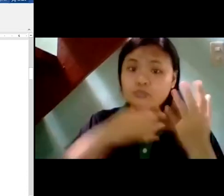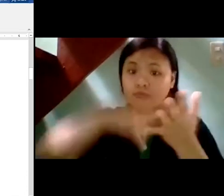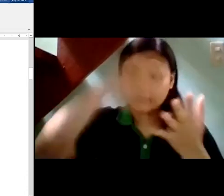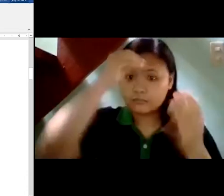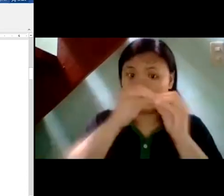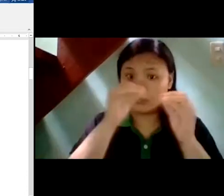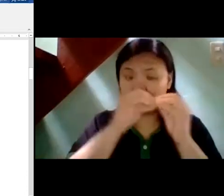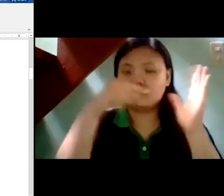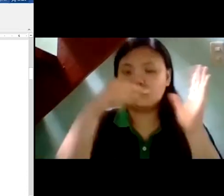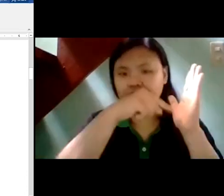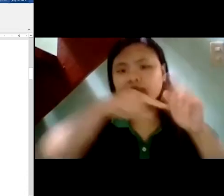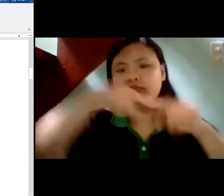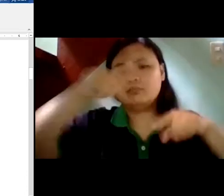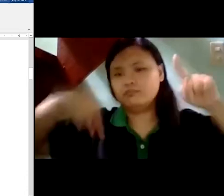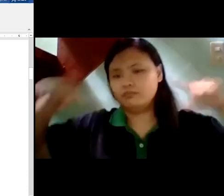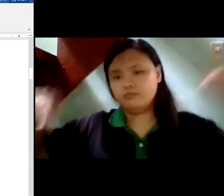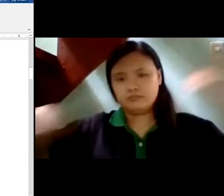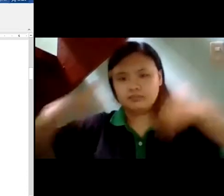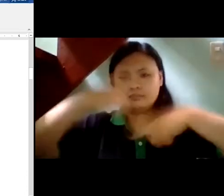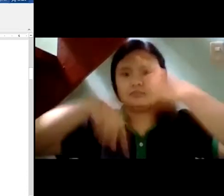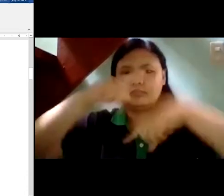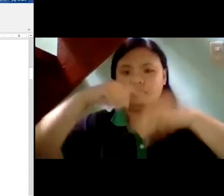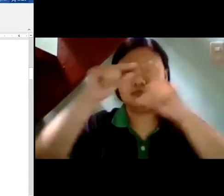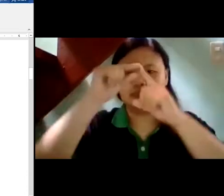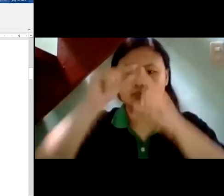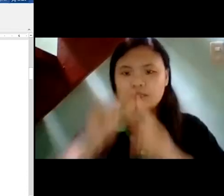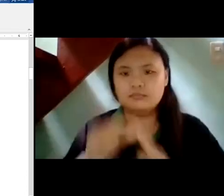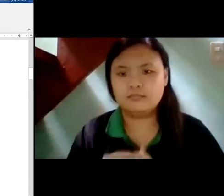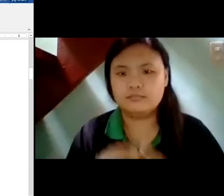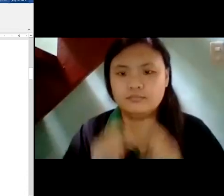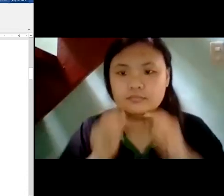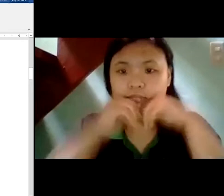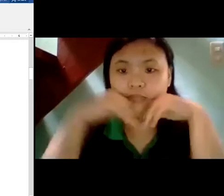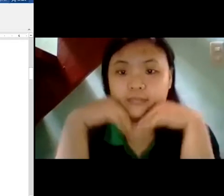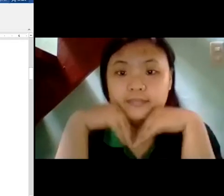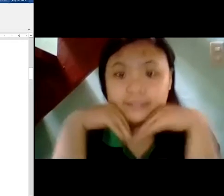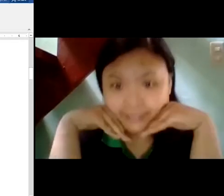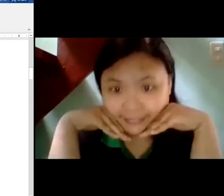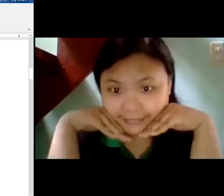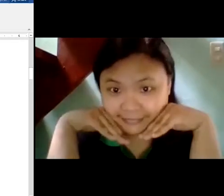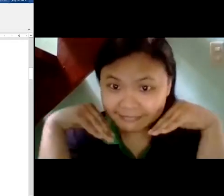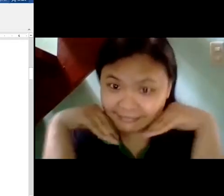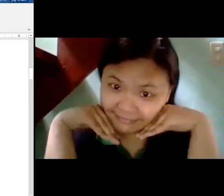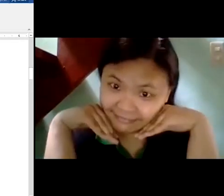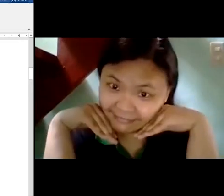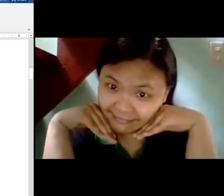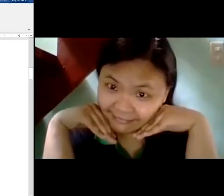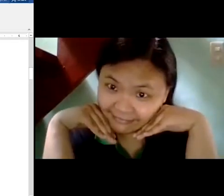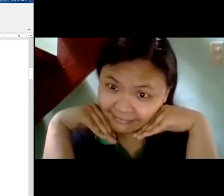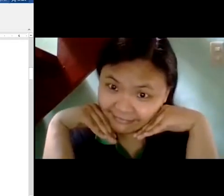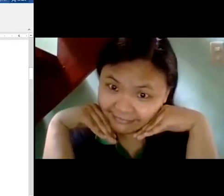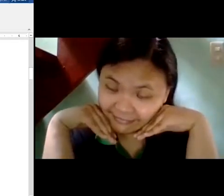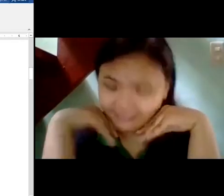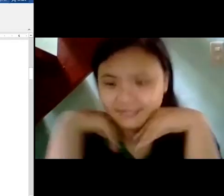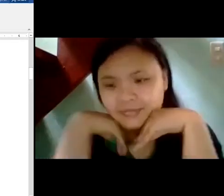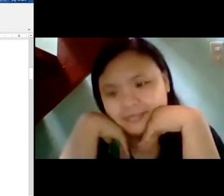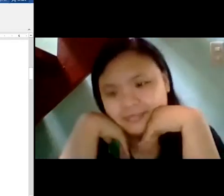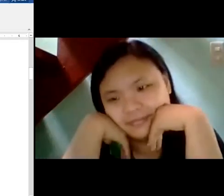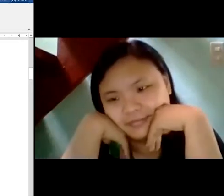No, I missed that, sorry. So we can, well, the handbook is more focused on